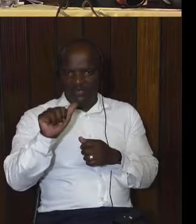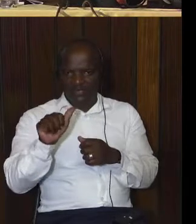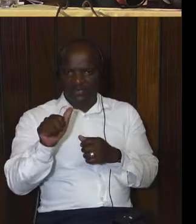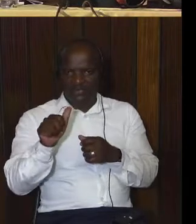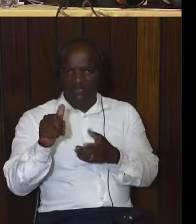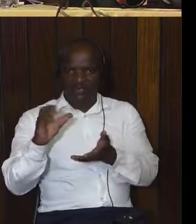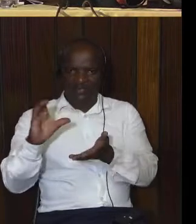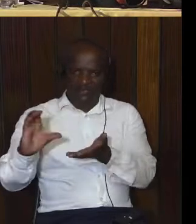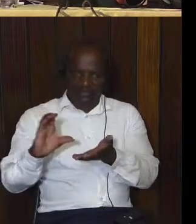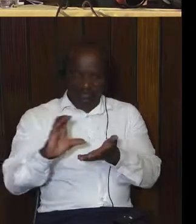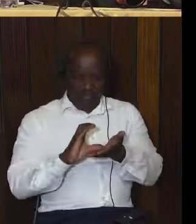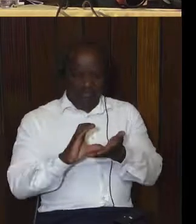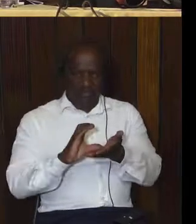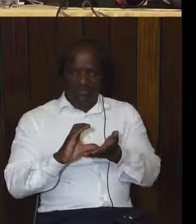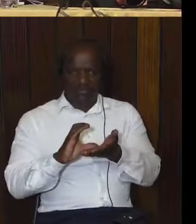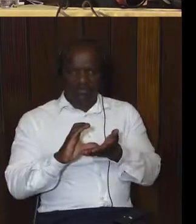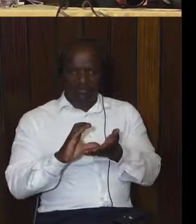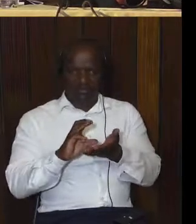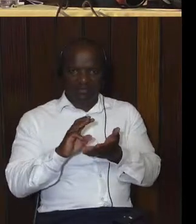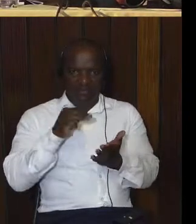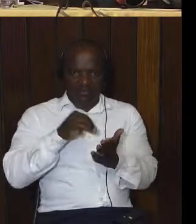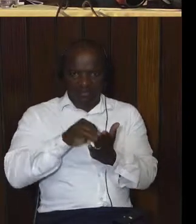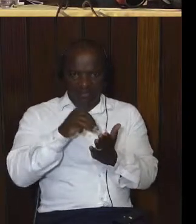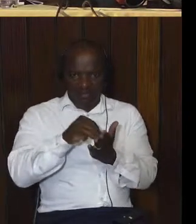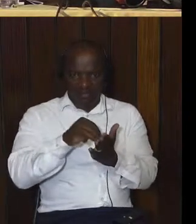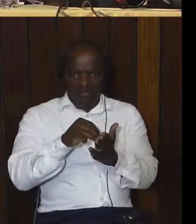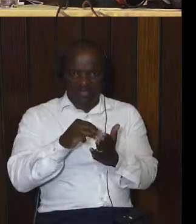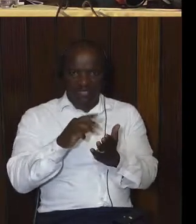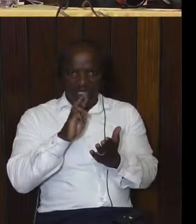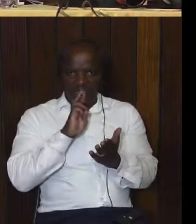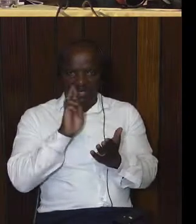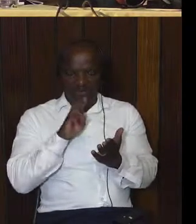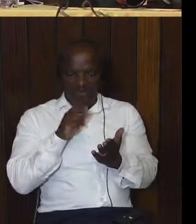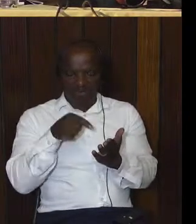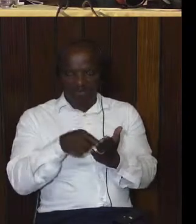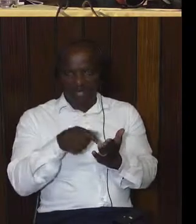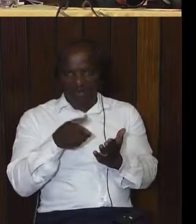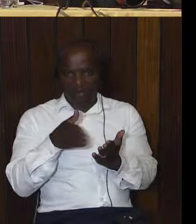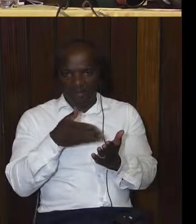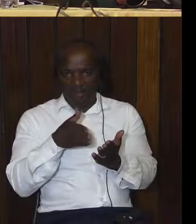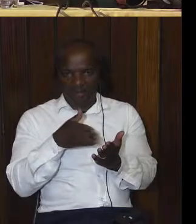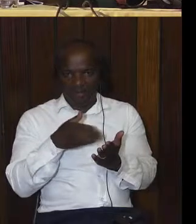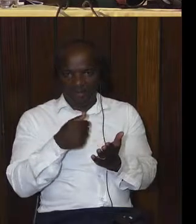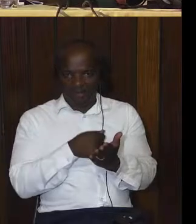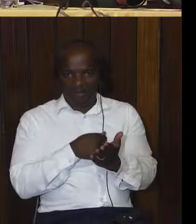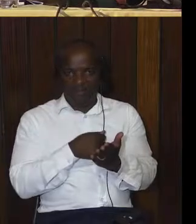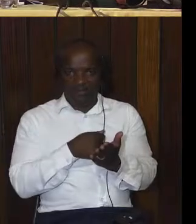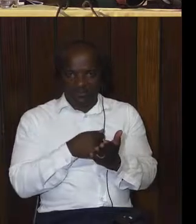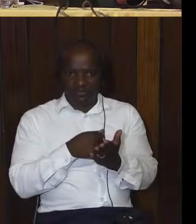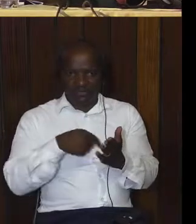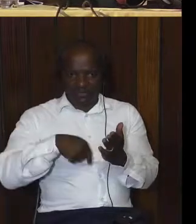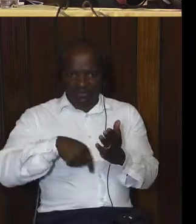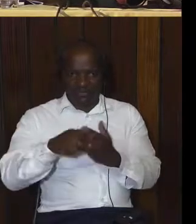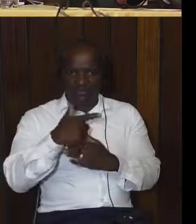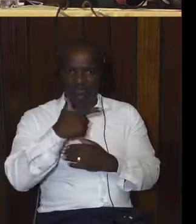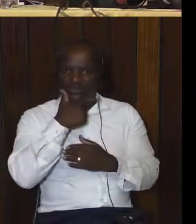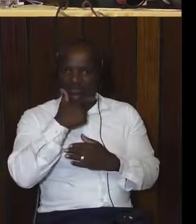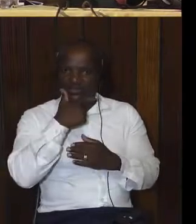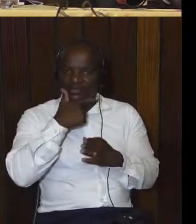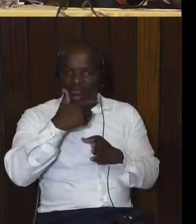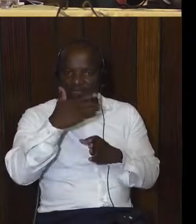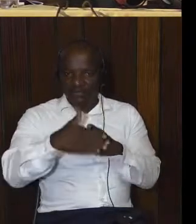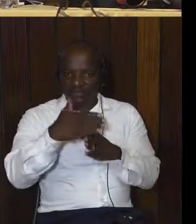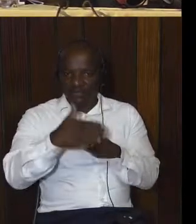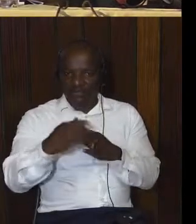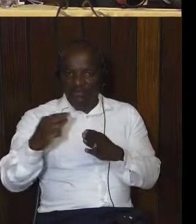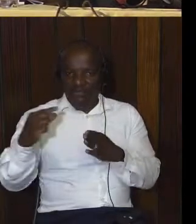is not, the 366 million is not in our report. So the overall over-expenditure to the end of December for the GMA,